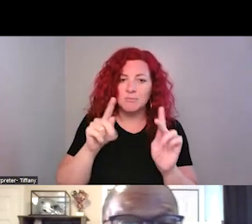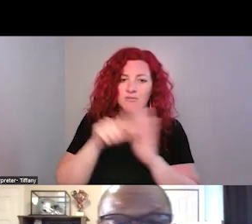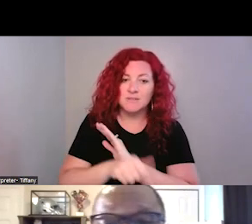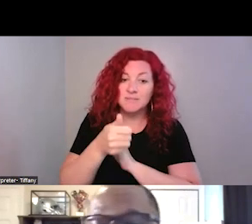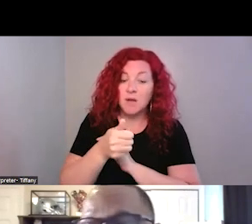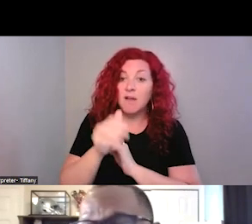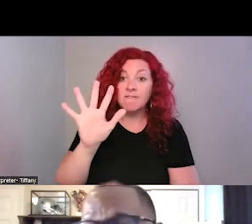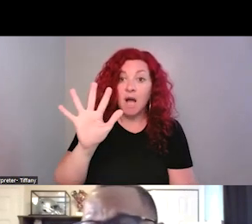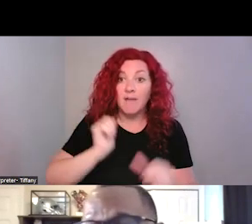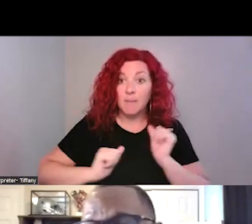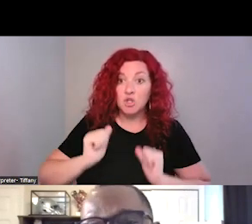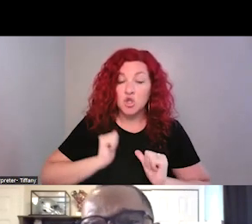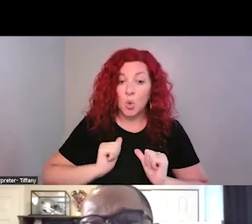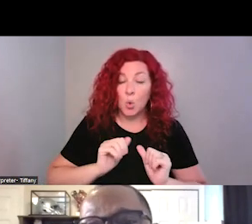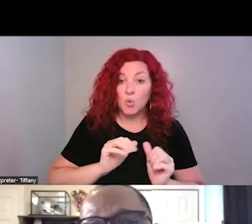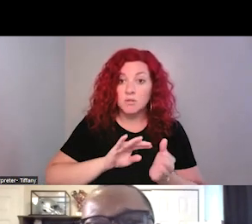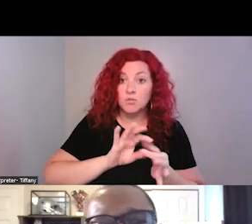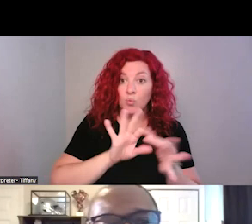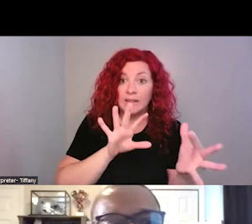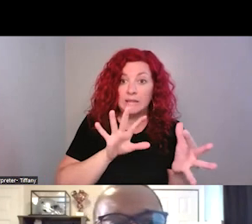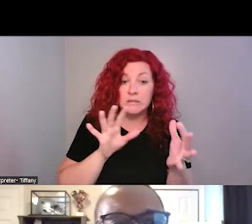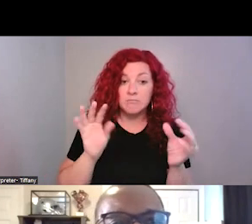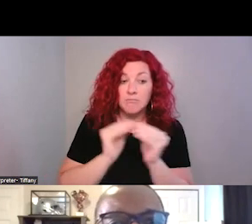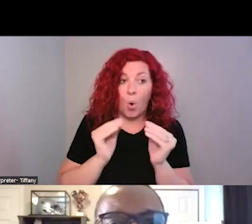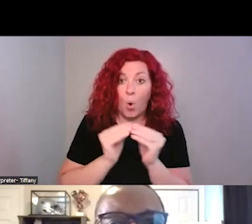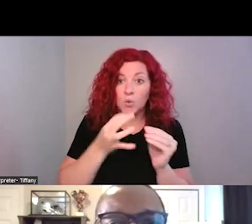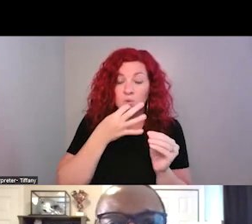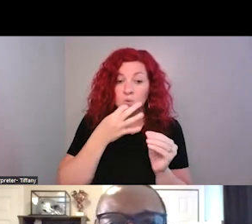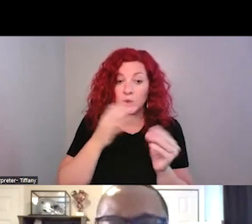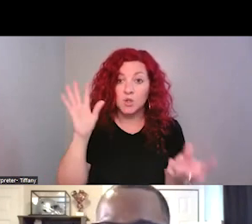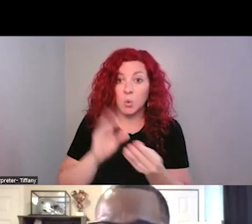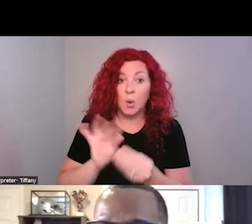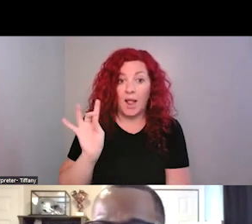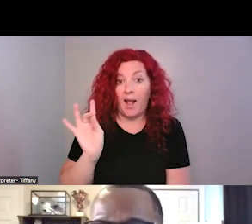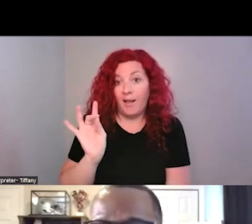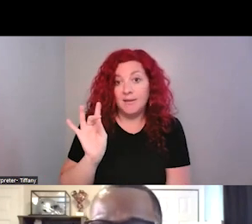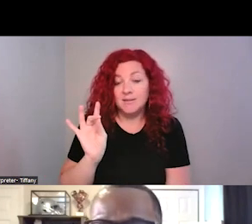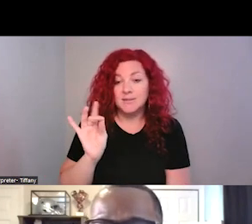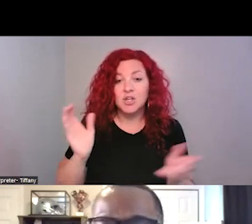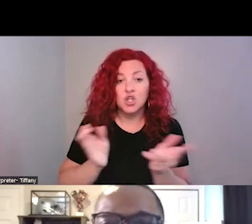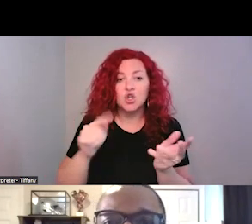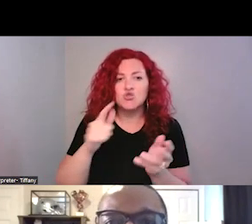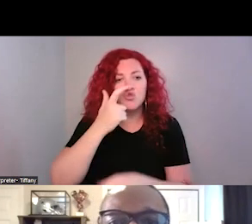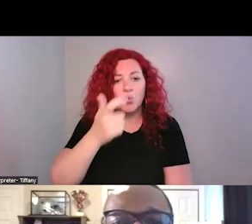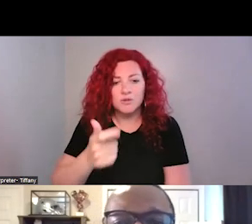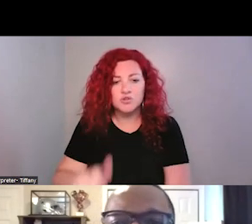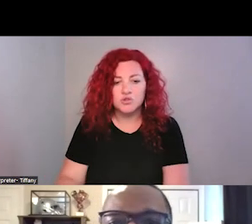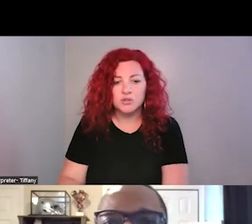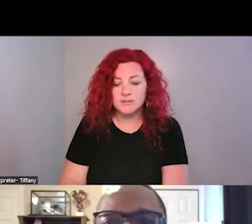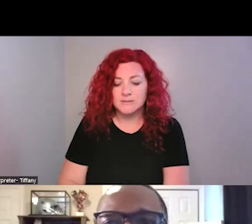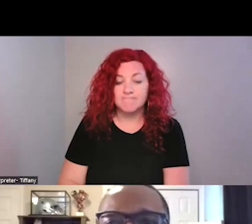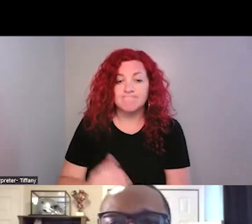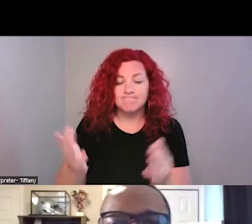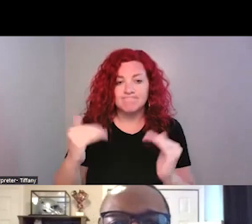been released to this point, more to come for a total of 8 episodes. So we definitely encourage you to tune into that. Next